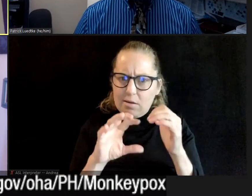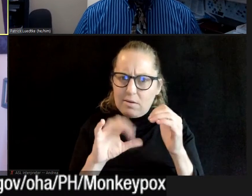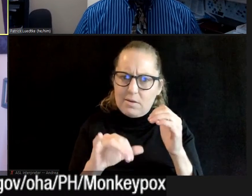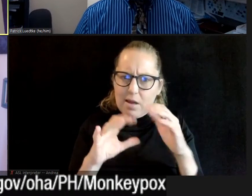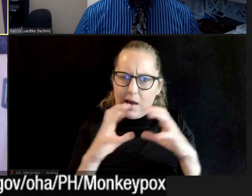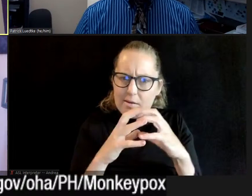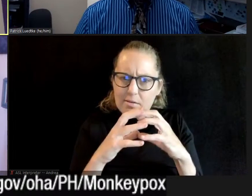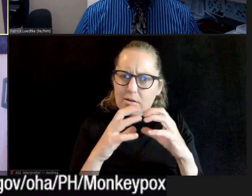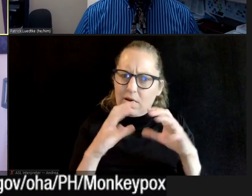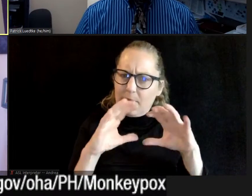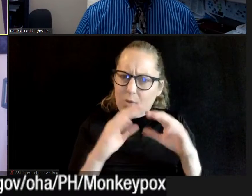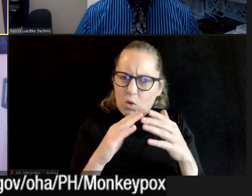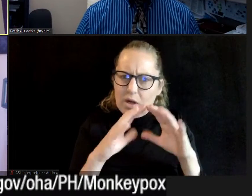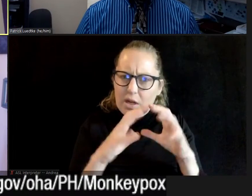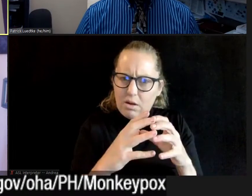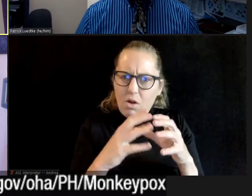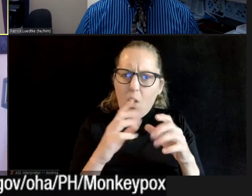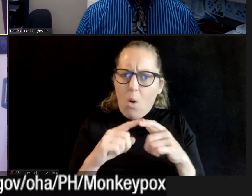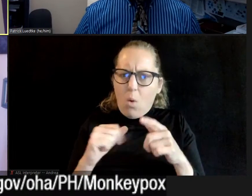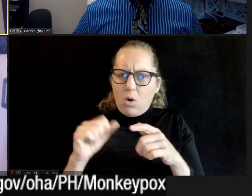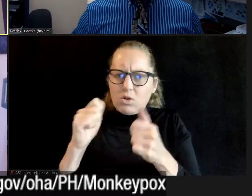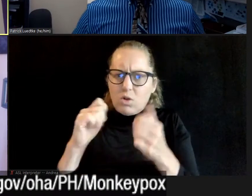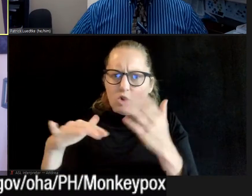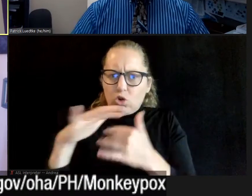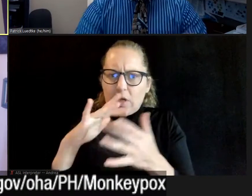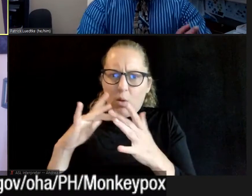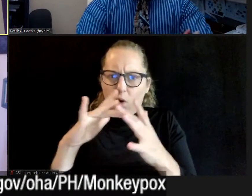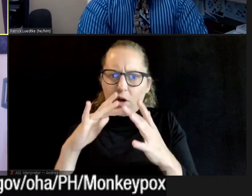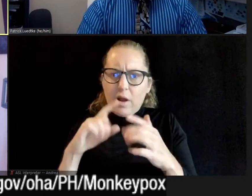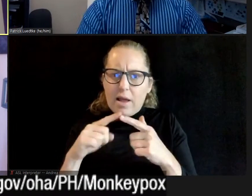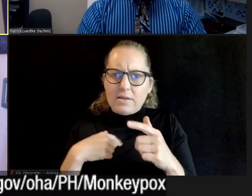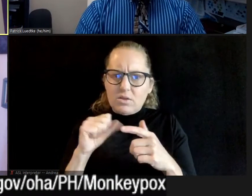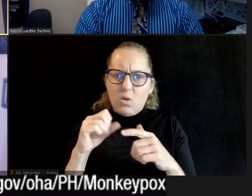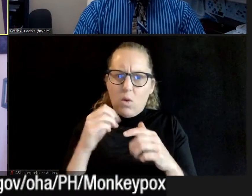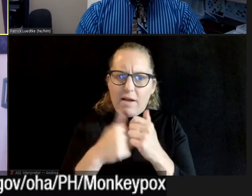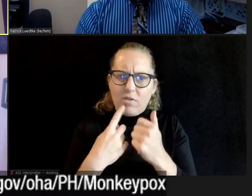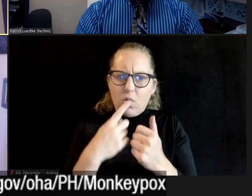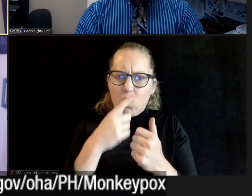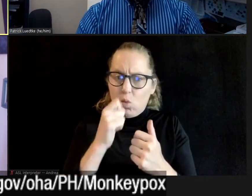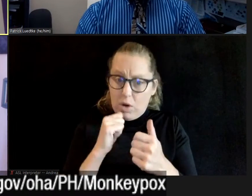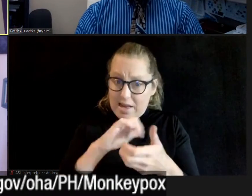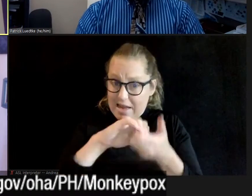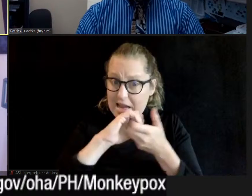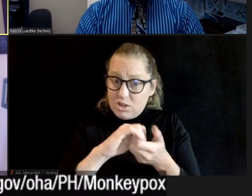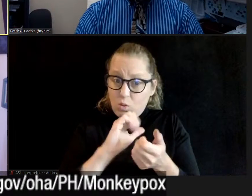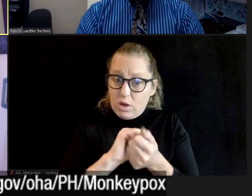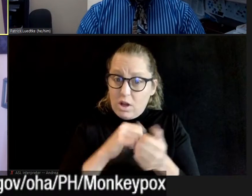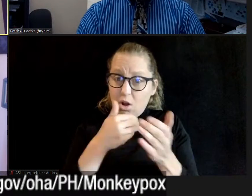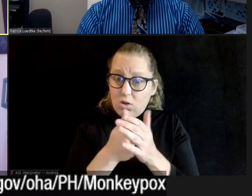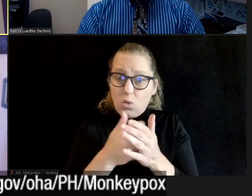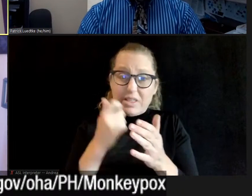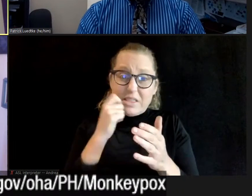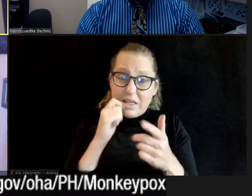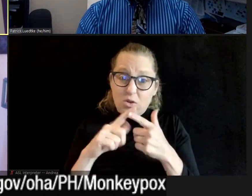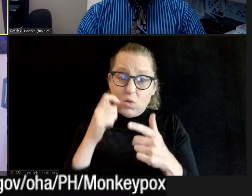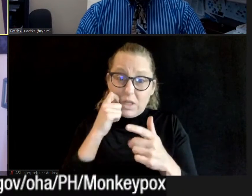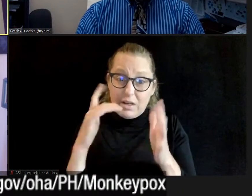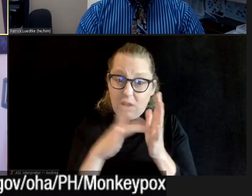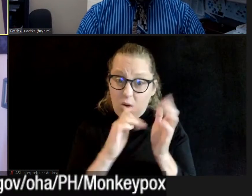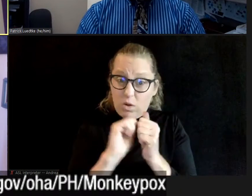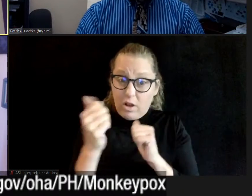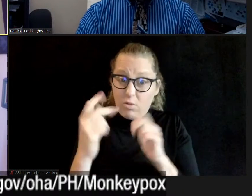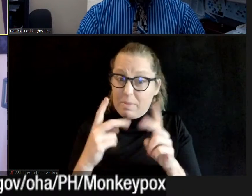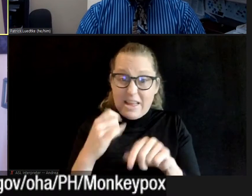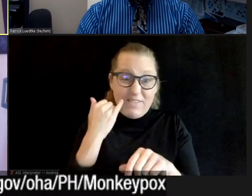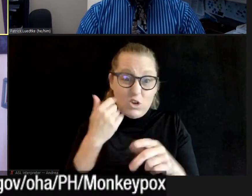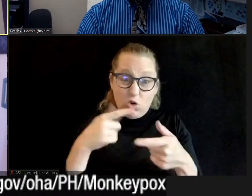confined community or social network. And so everyone who engages in close skin-to-skin contact with others, whether during